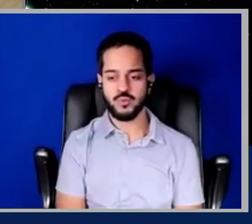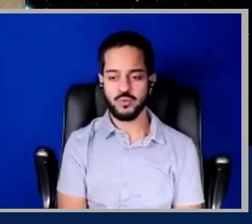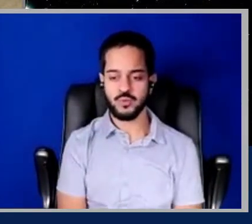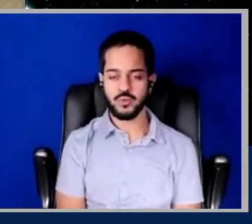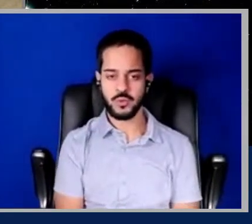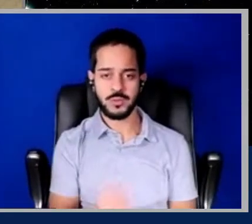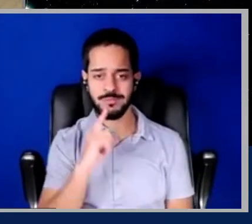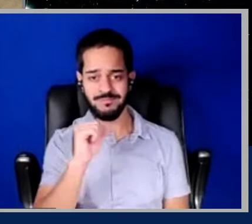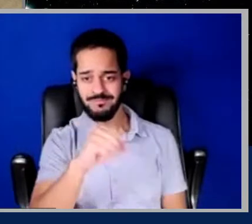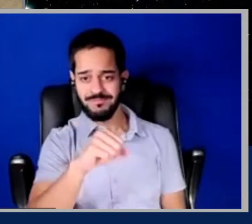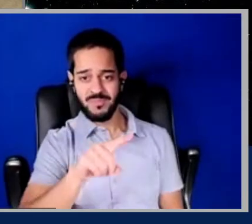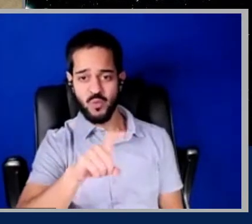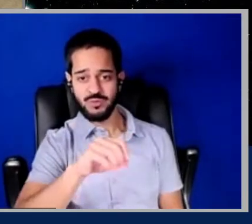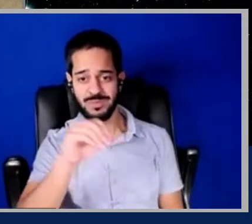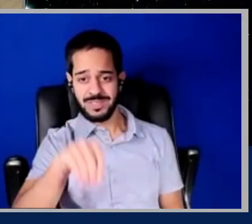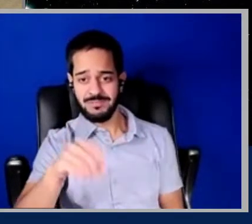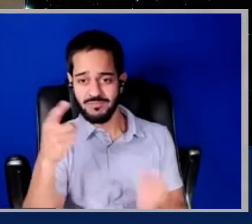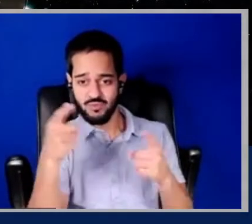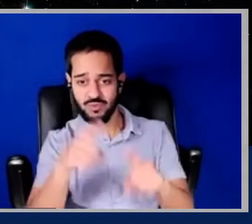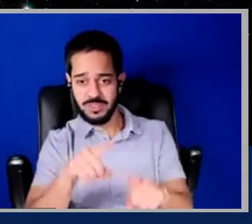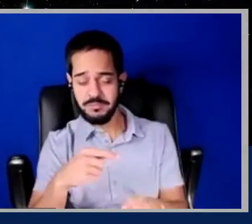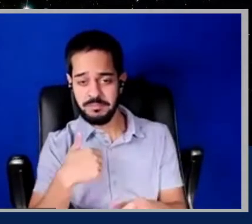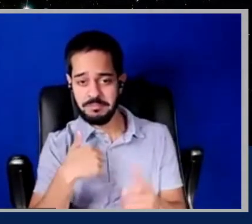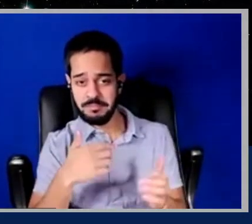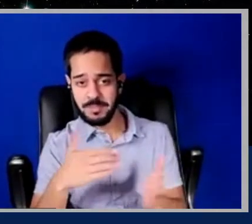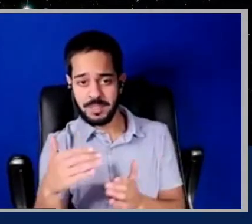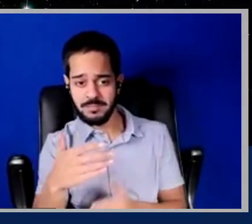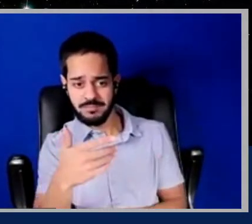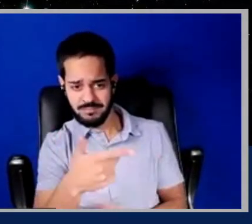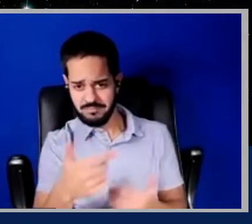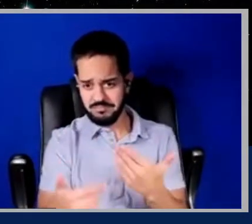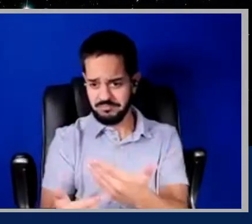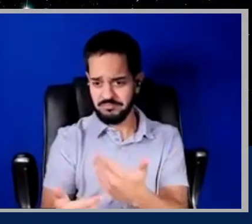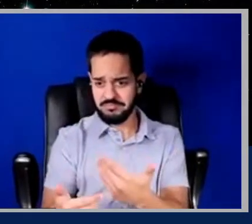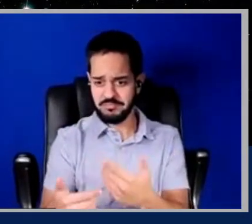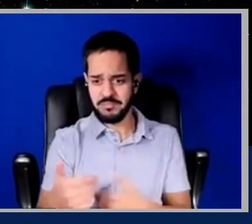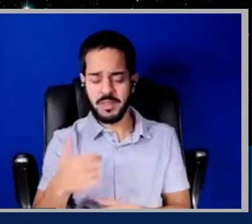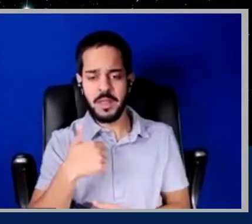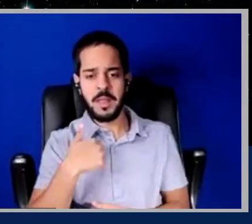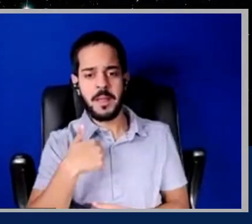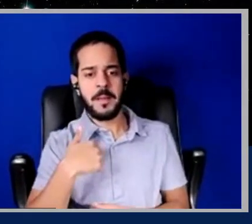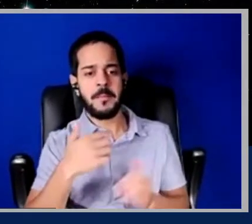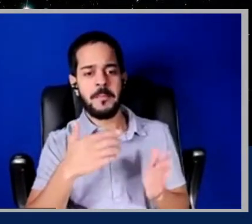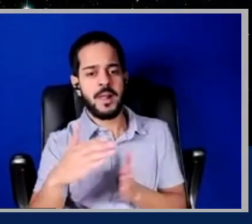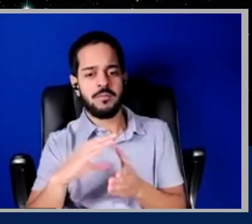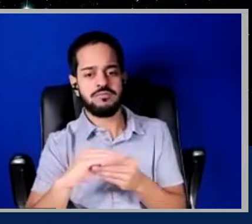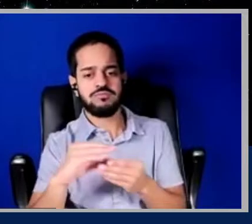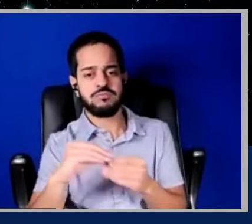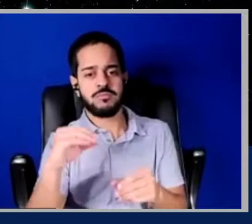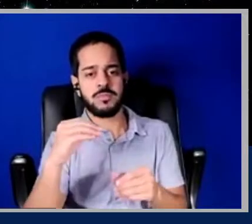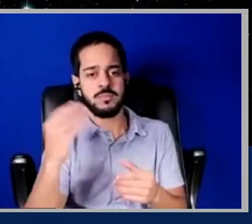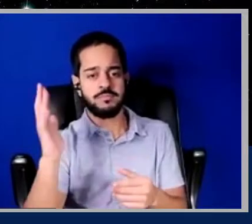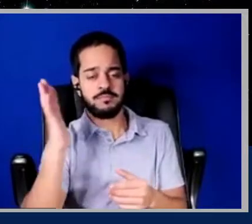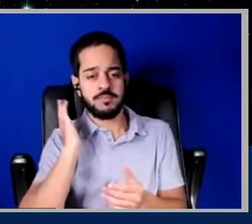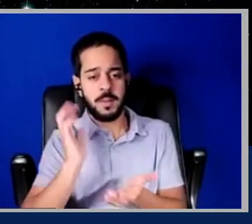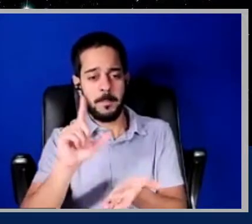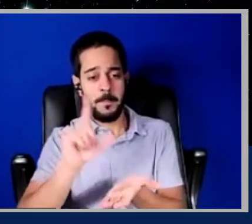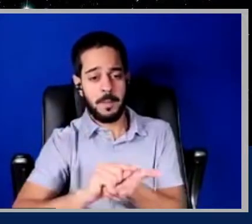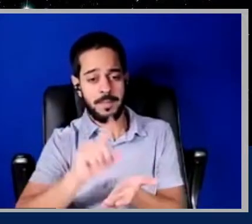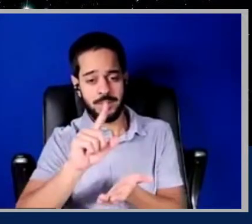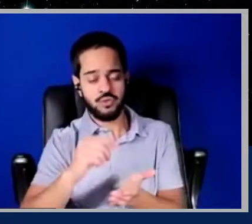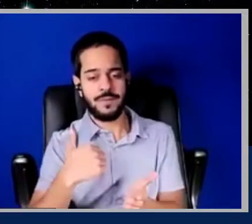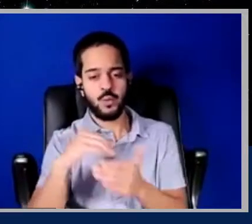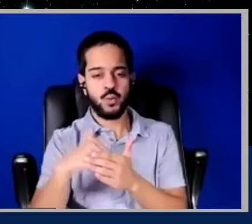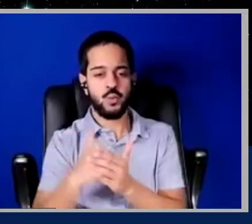100%. I would say too. Oh, go ahead. No, okay. I was just going to say, we have seen in publications, they're using a new EPUB